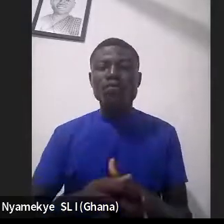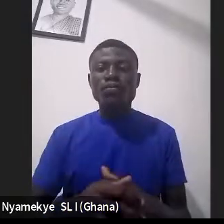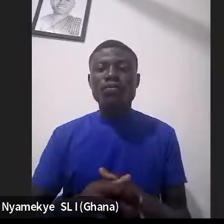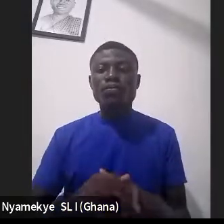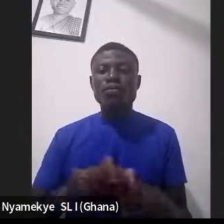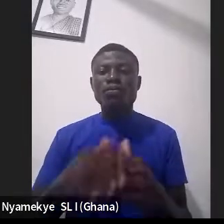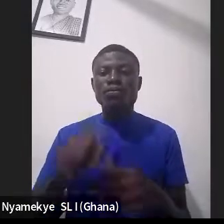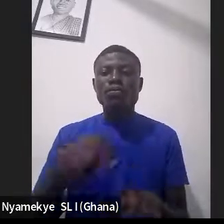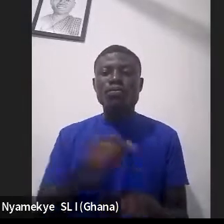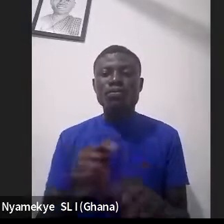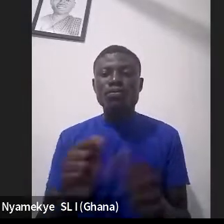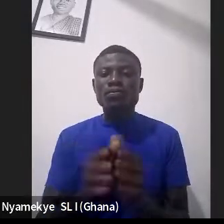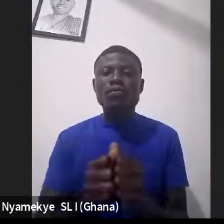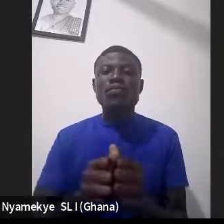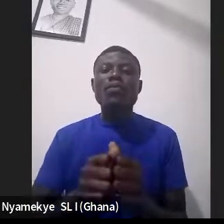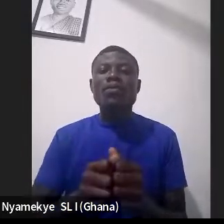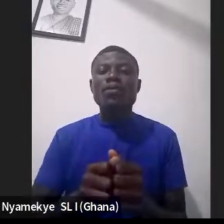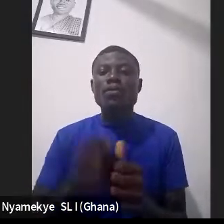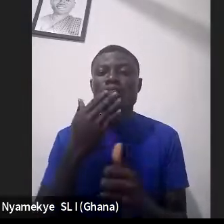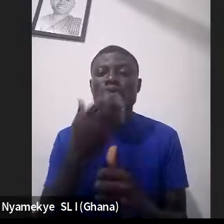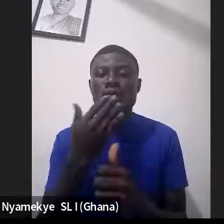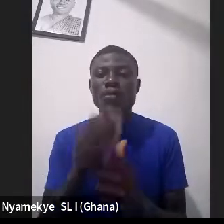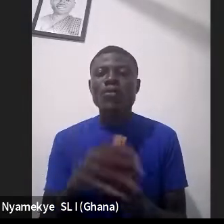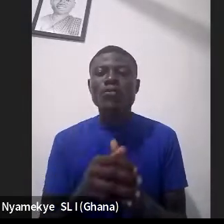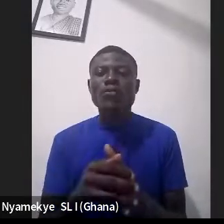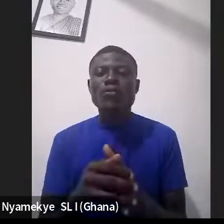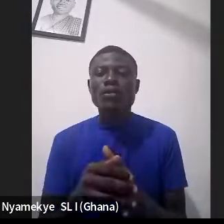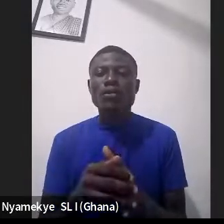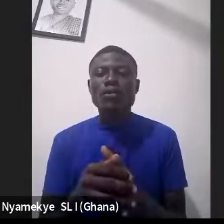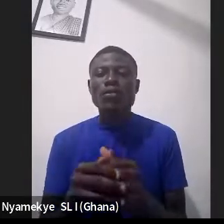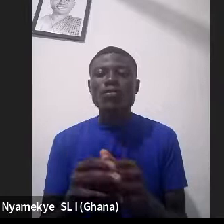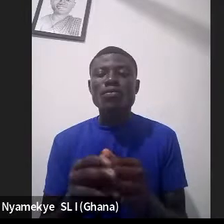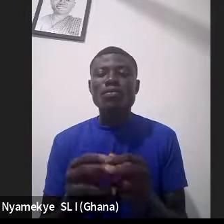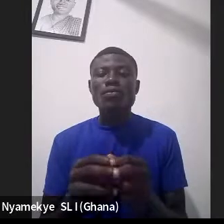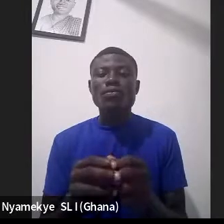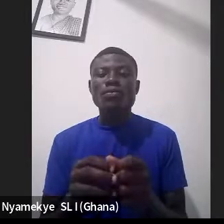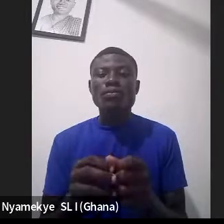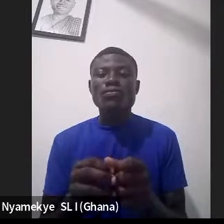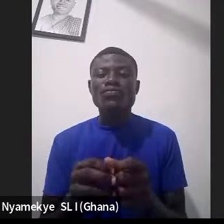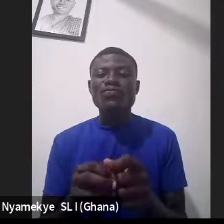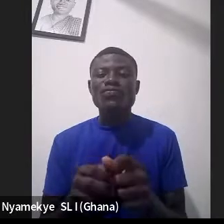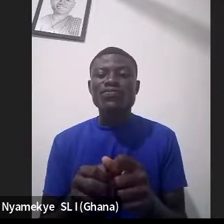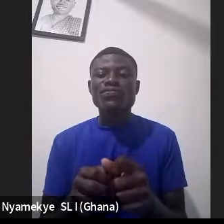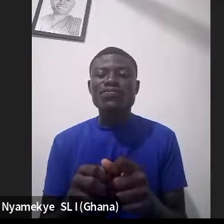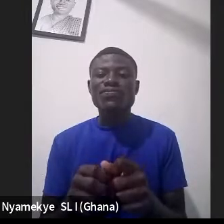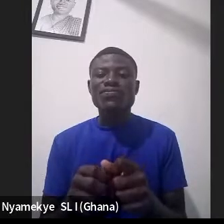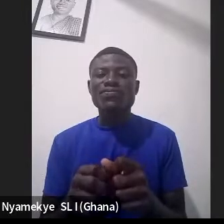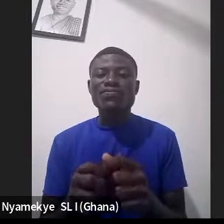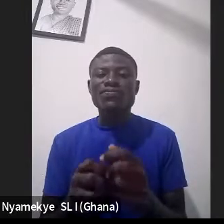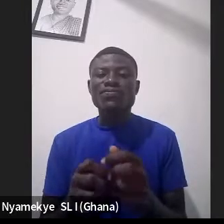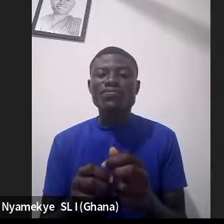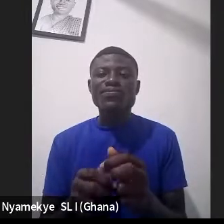in. Thank you. So Jody says, hi, Jody. I know Jody.